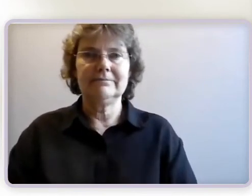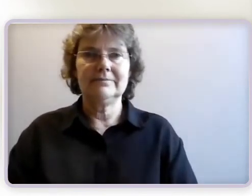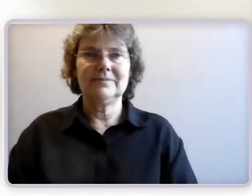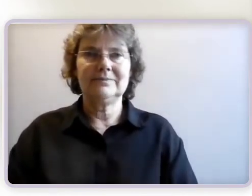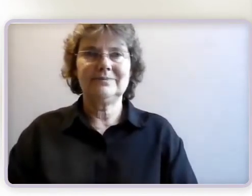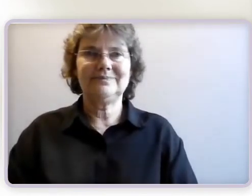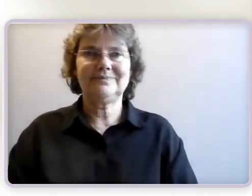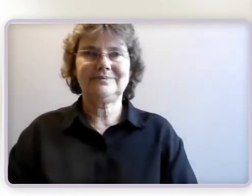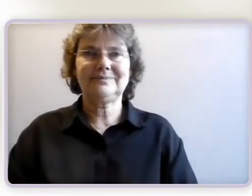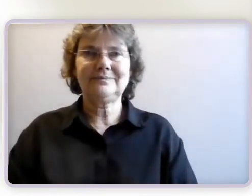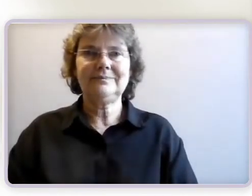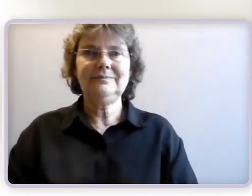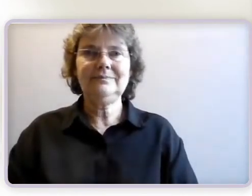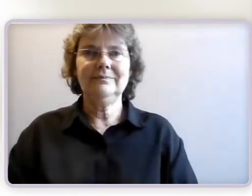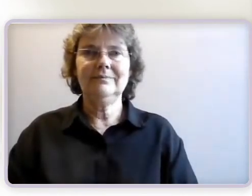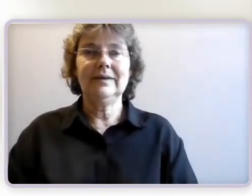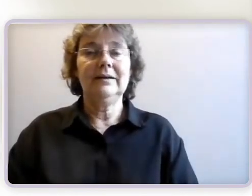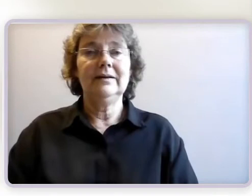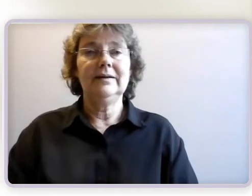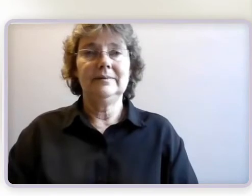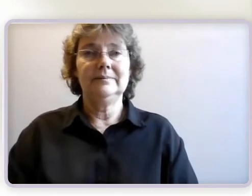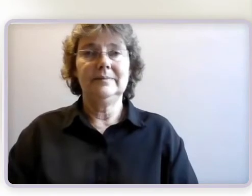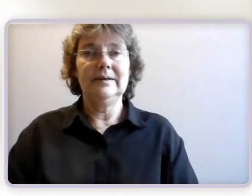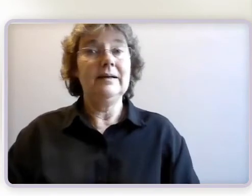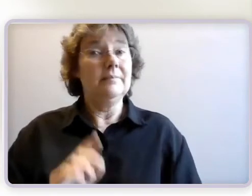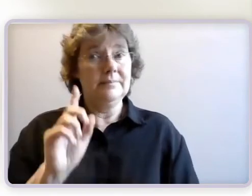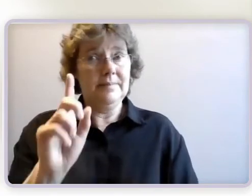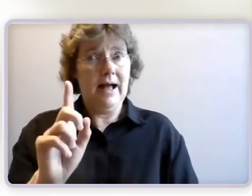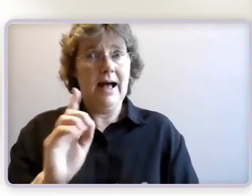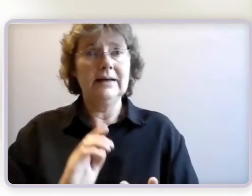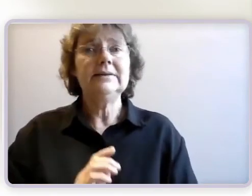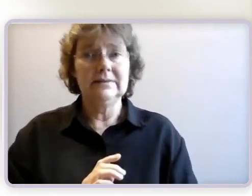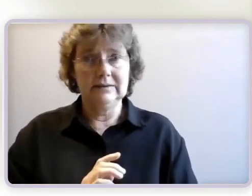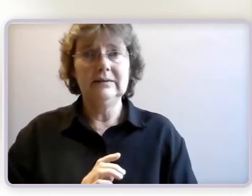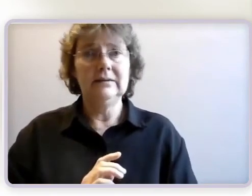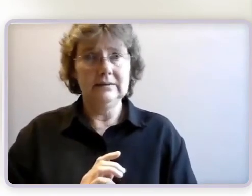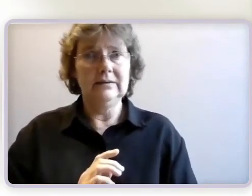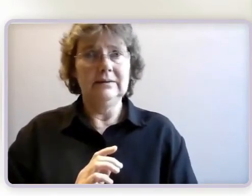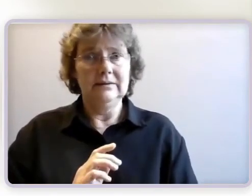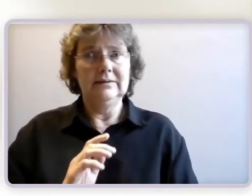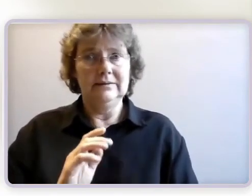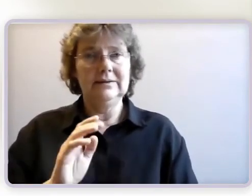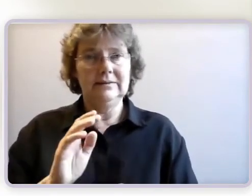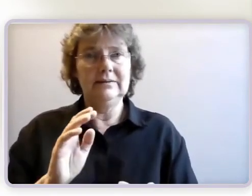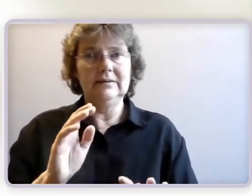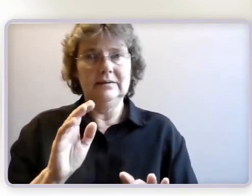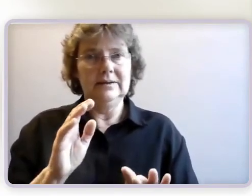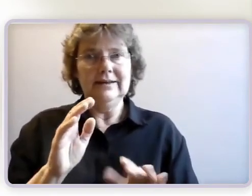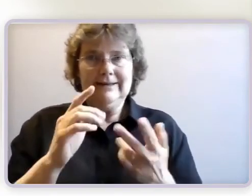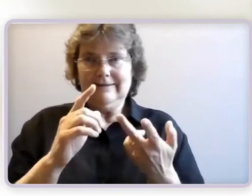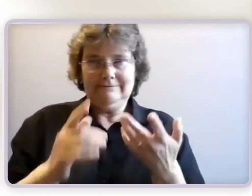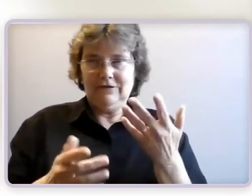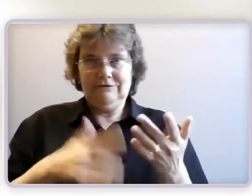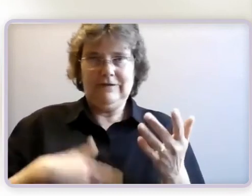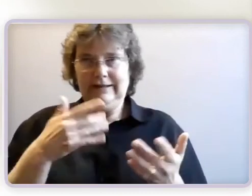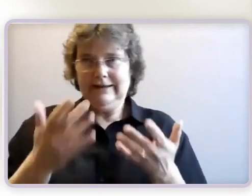But I would also say don't be deterred from making a referral if you're in doubt. So the